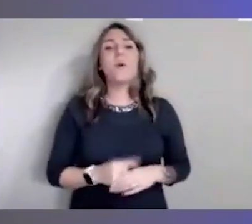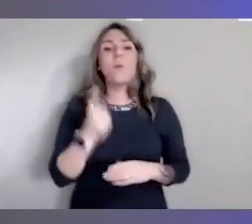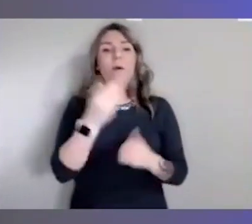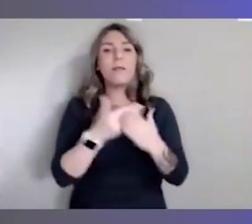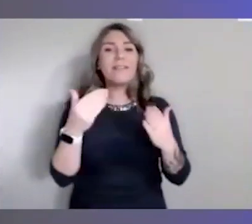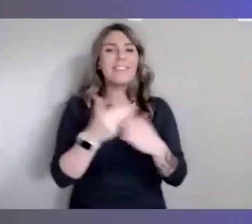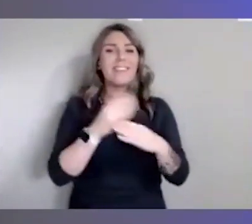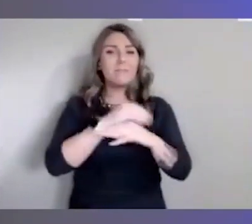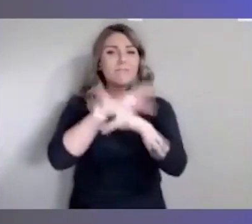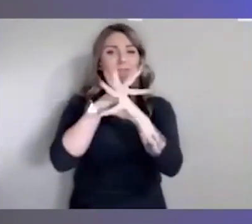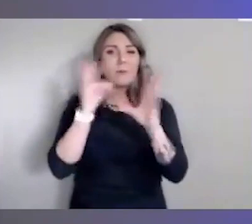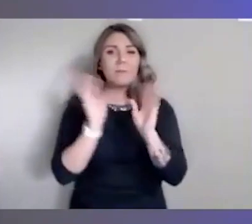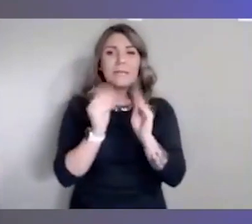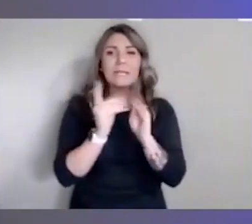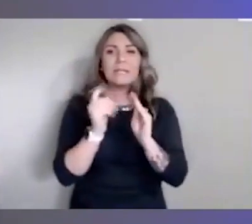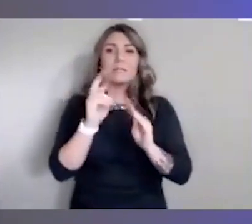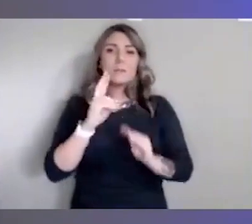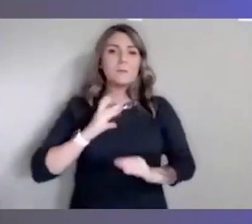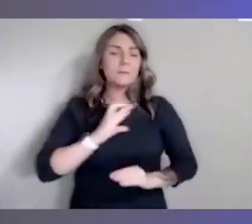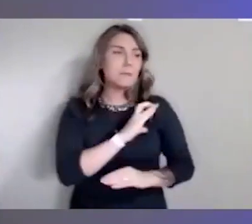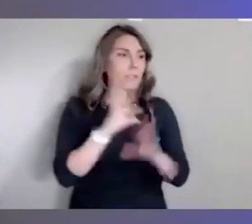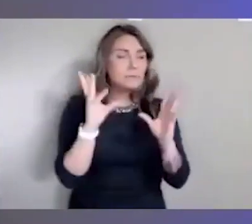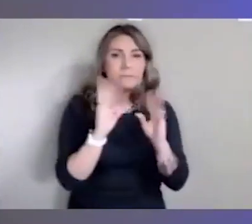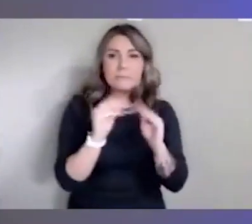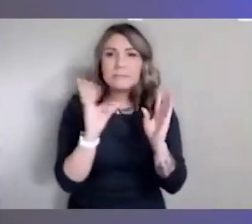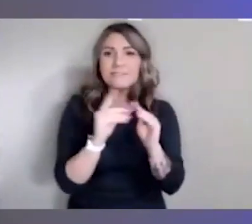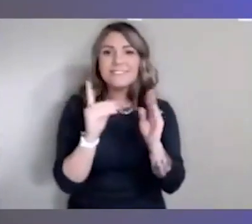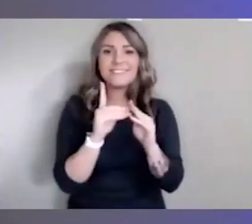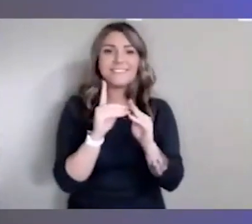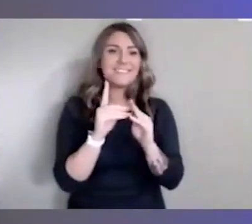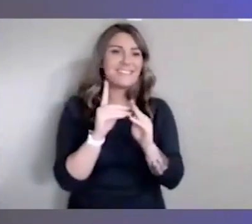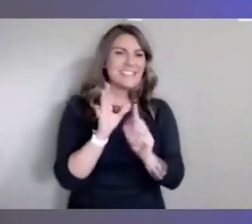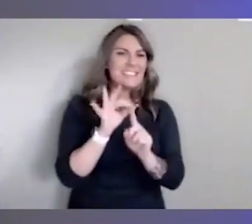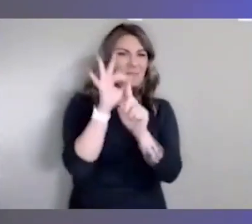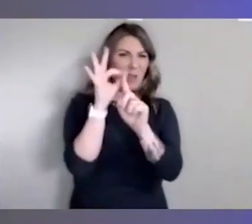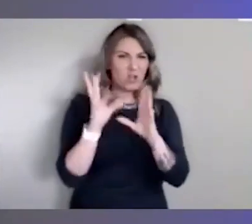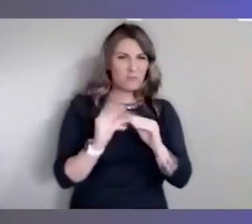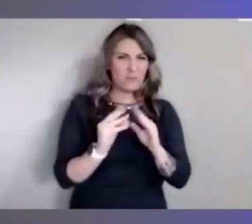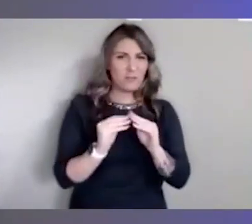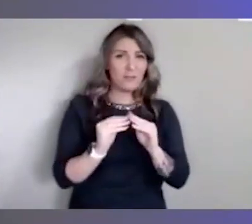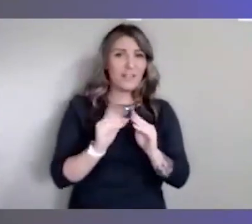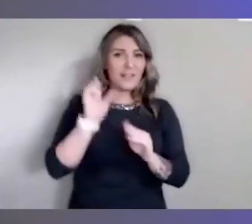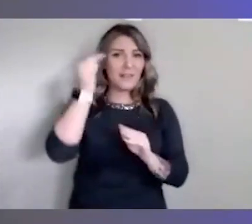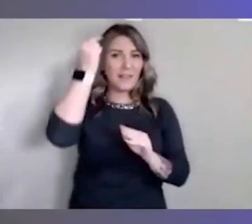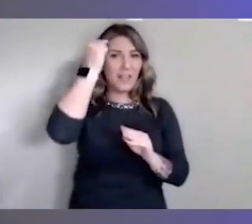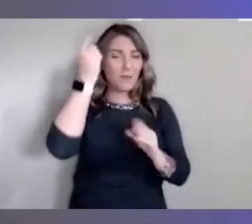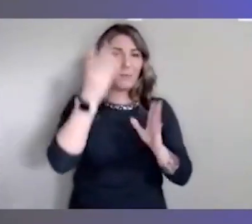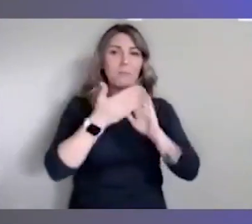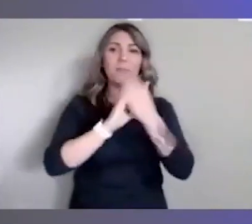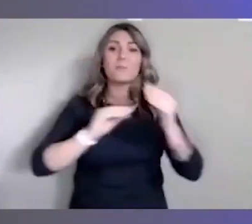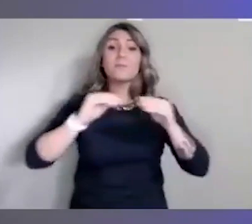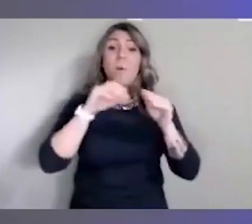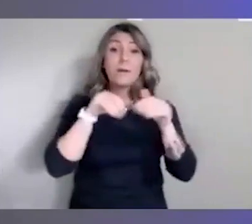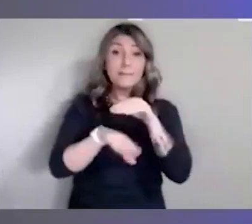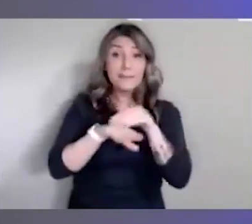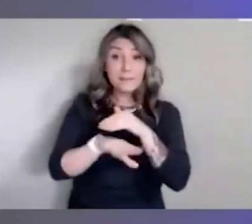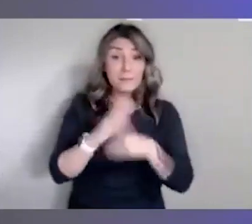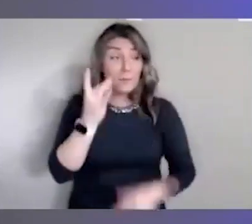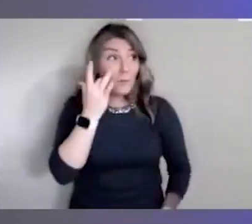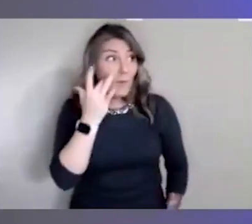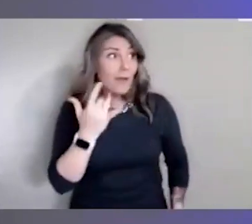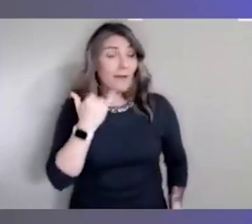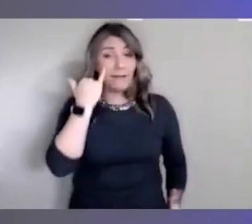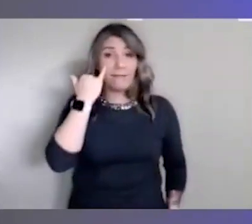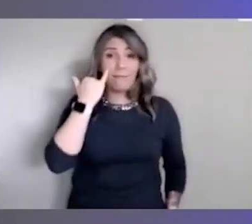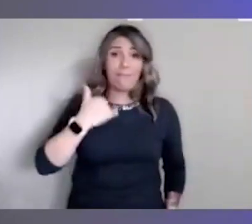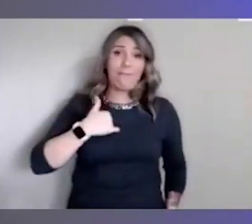commission meetings or special sessions, it actually makes the government more accessible, because if I'm a citizen and I want